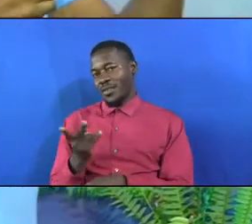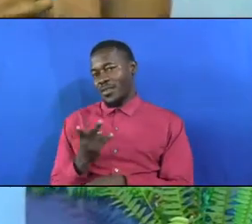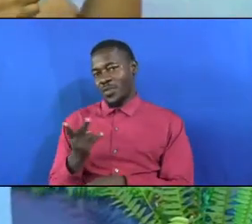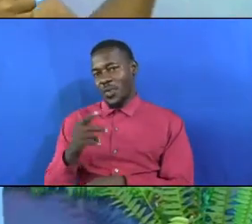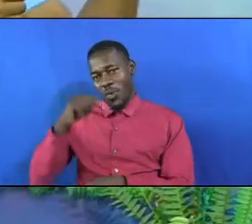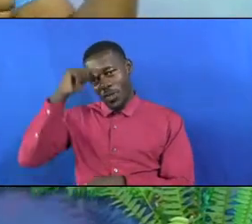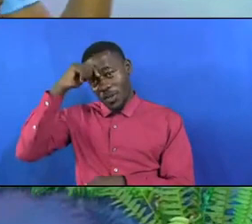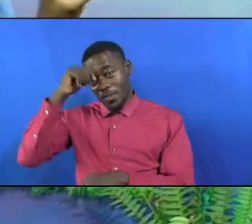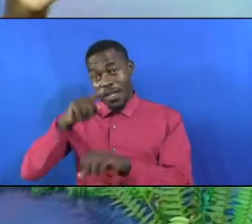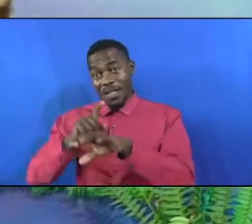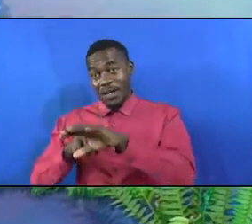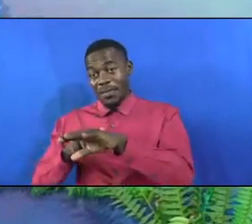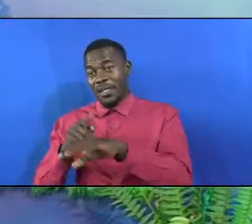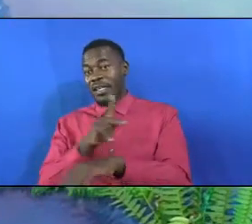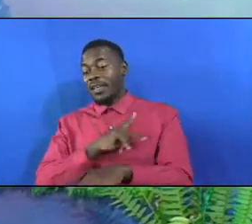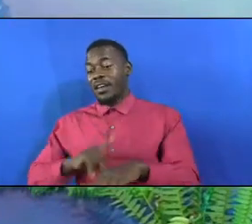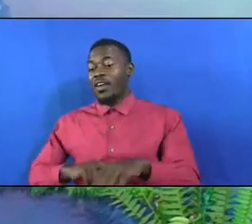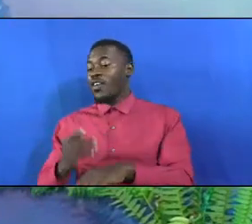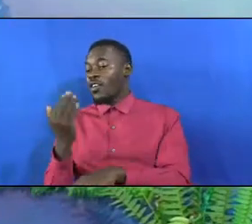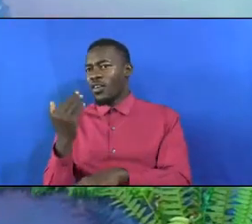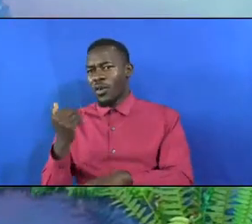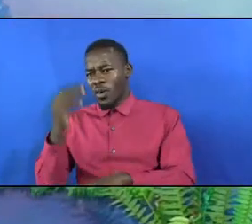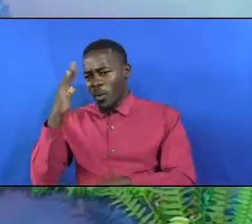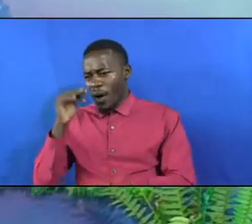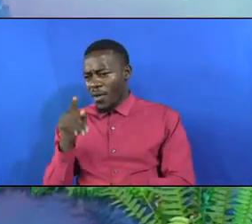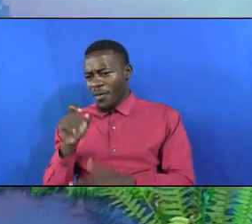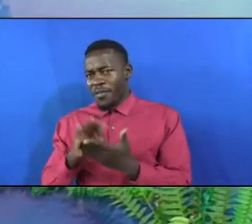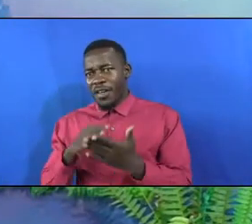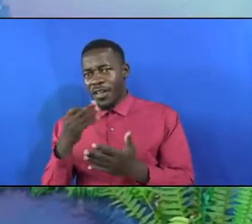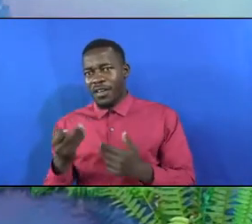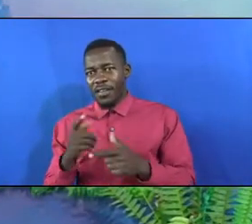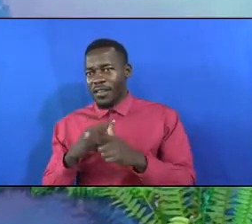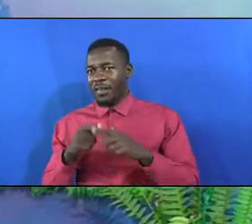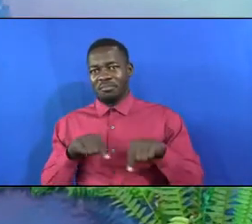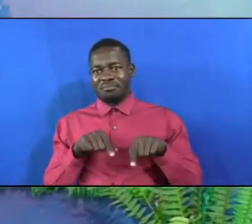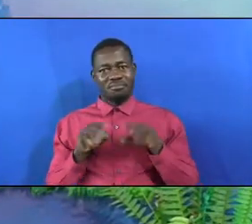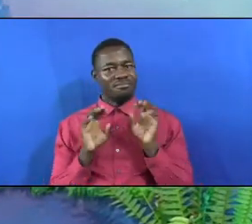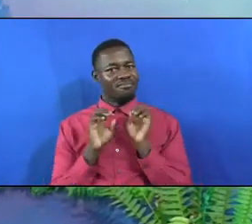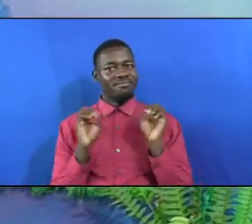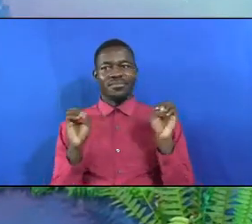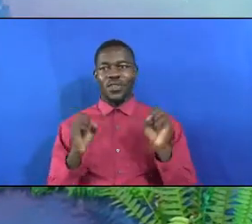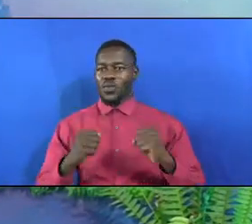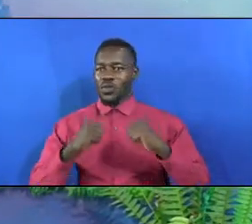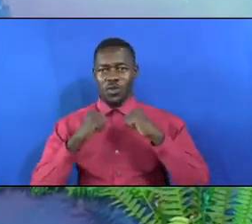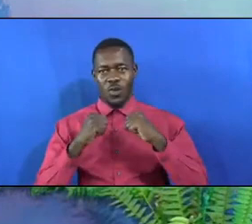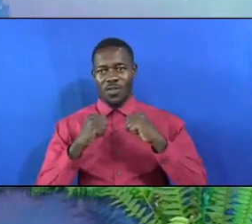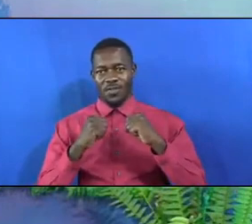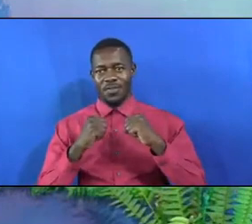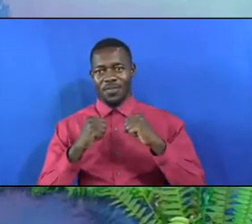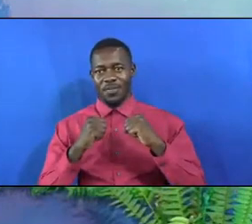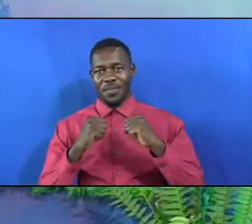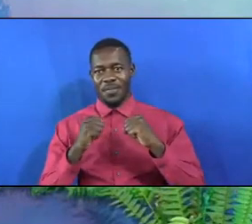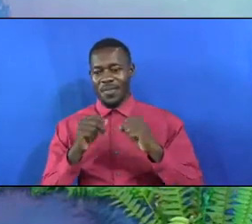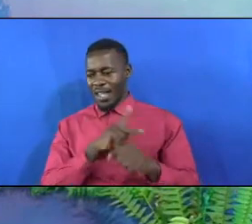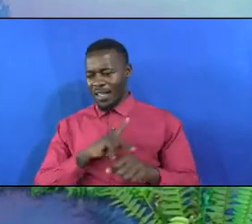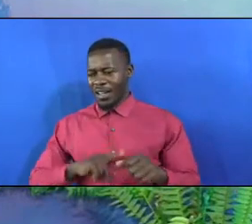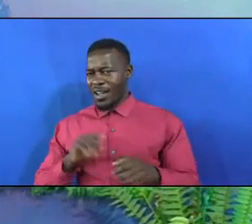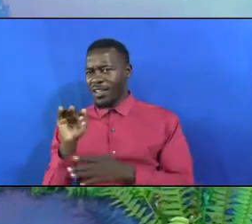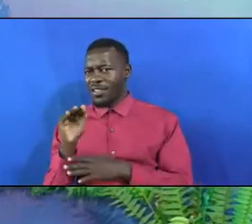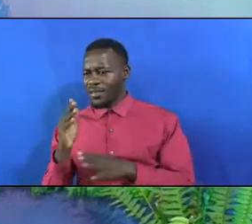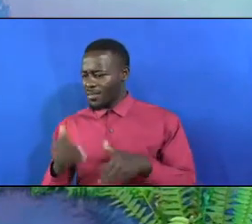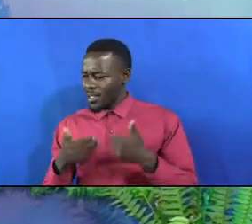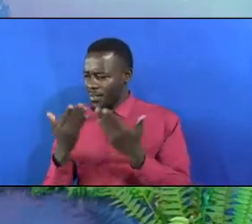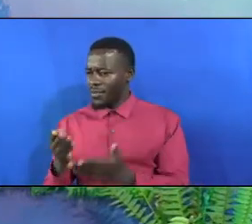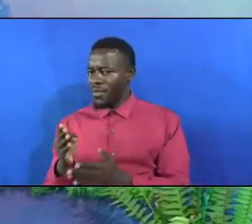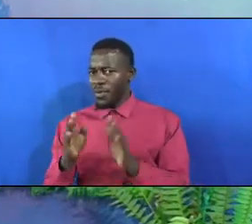knew their master, the king, was to come and question. I gave you a very good plan B. Why is it not working?